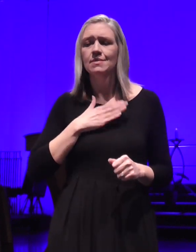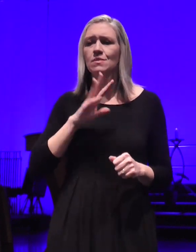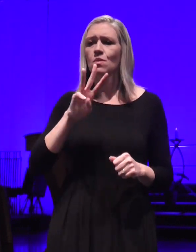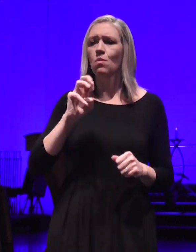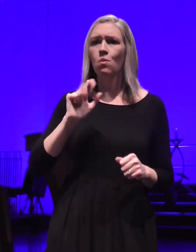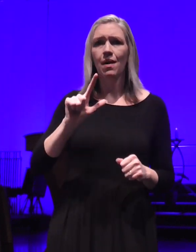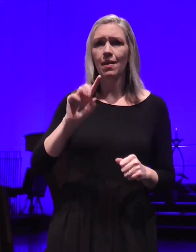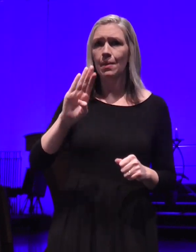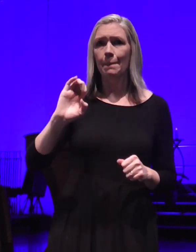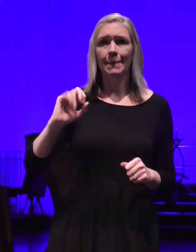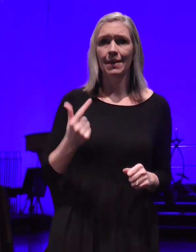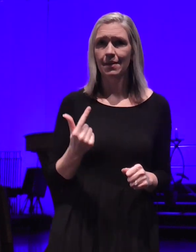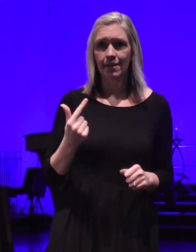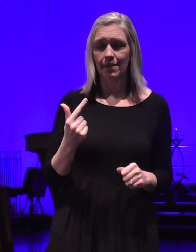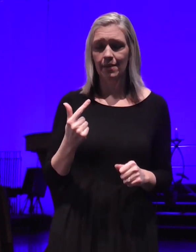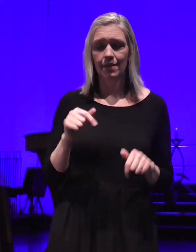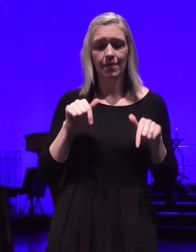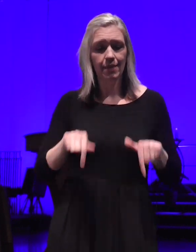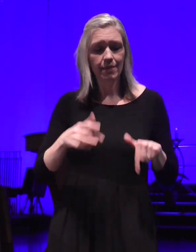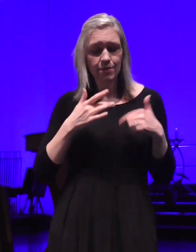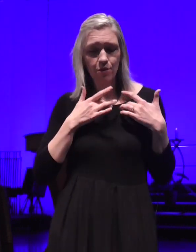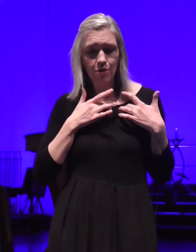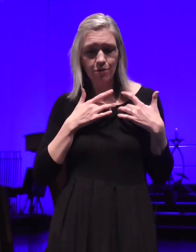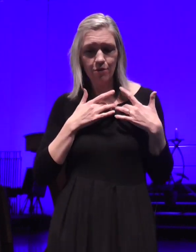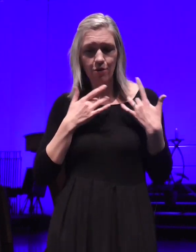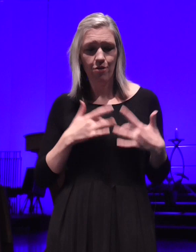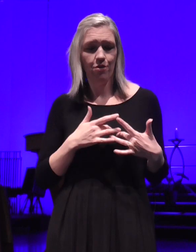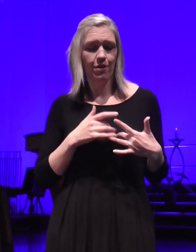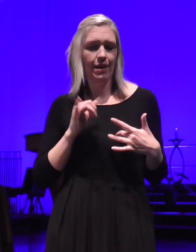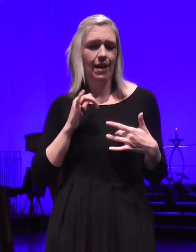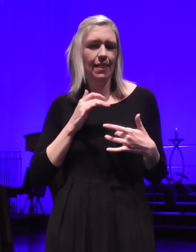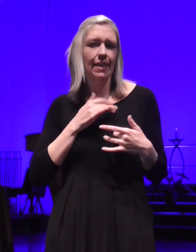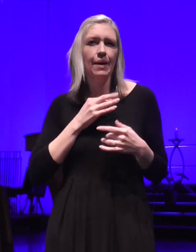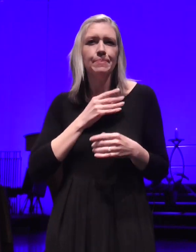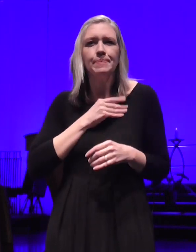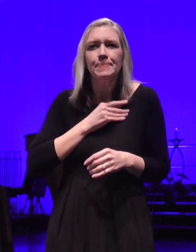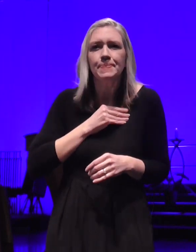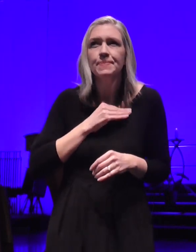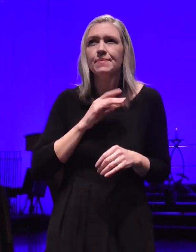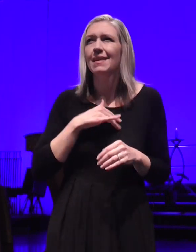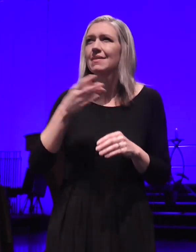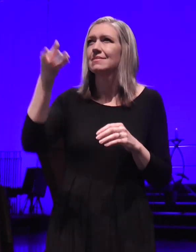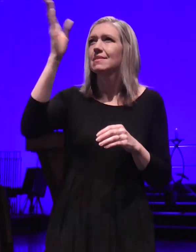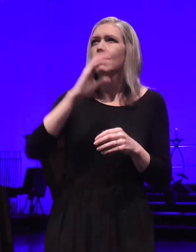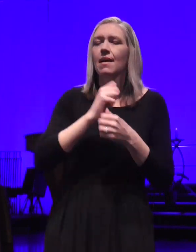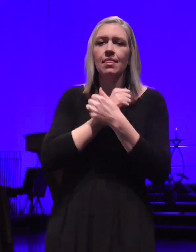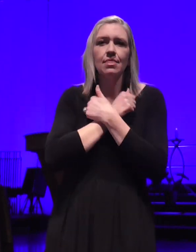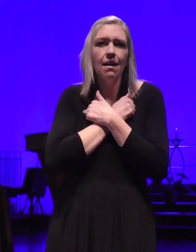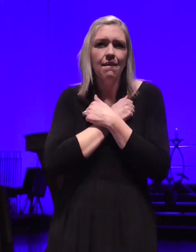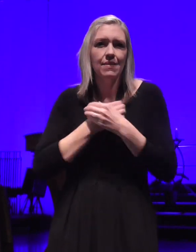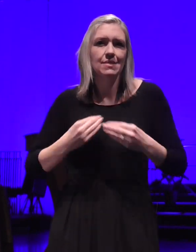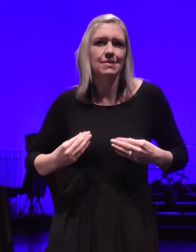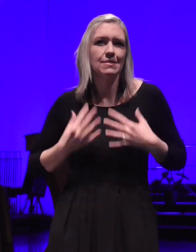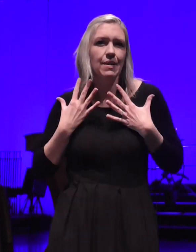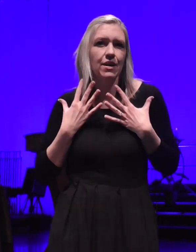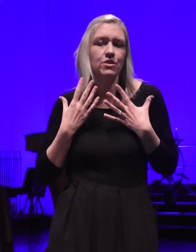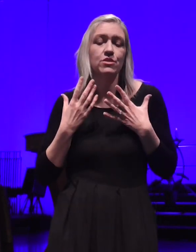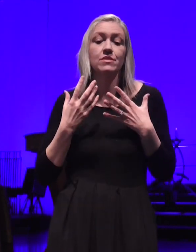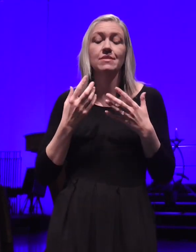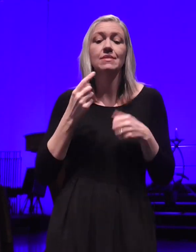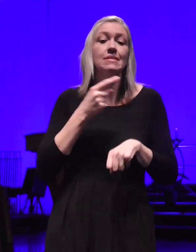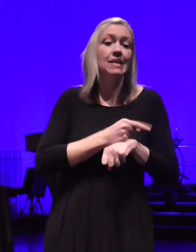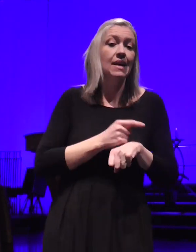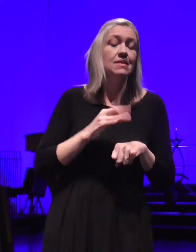well-being. And in this heart, there is that whispering of a divine love that inspires us in days of